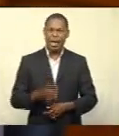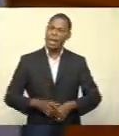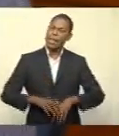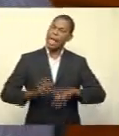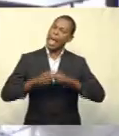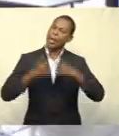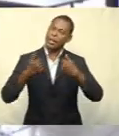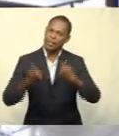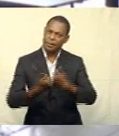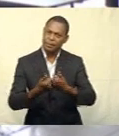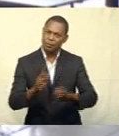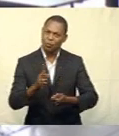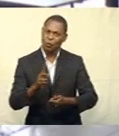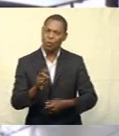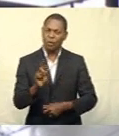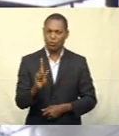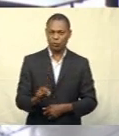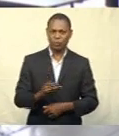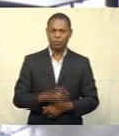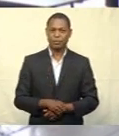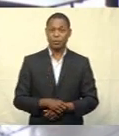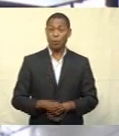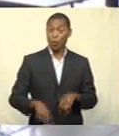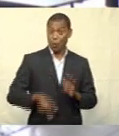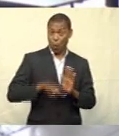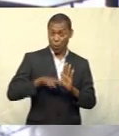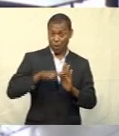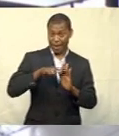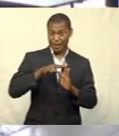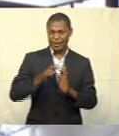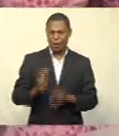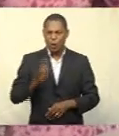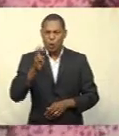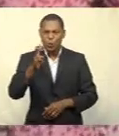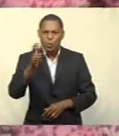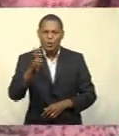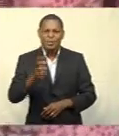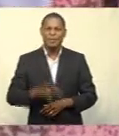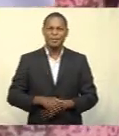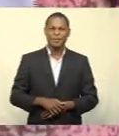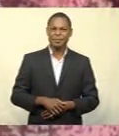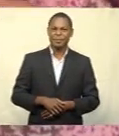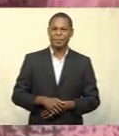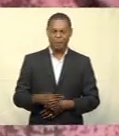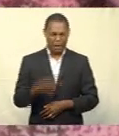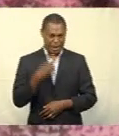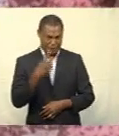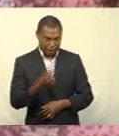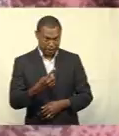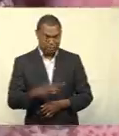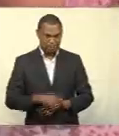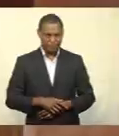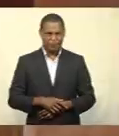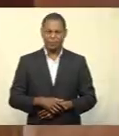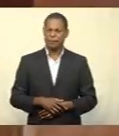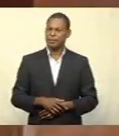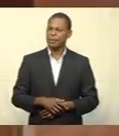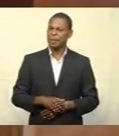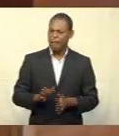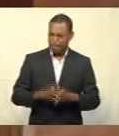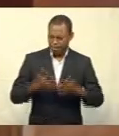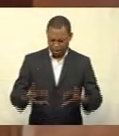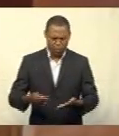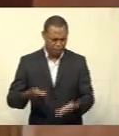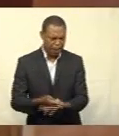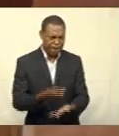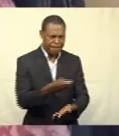brings them in. Fijian Hotels and Tourism Association Chief Executive Fantasia Lockington says it's about time Fijians pay their